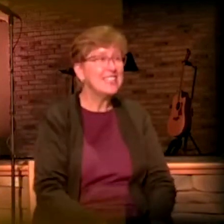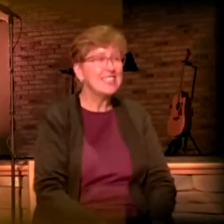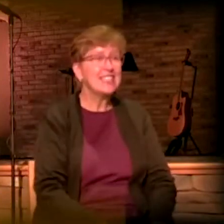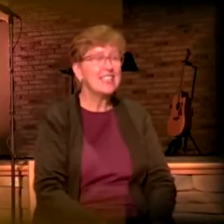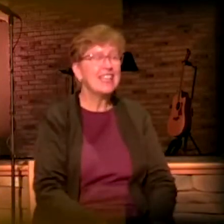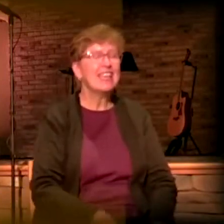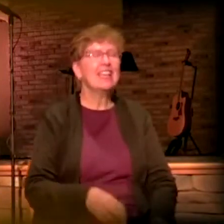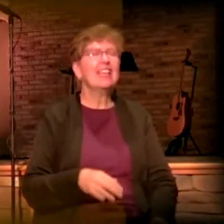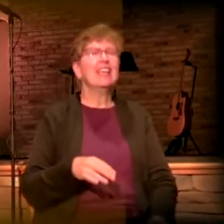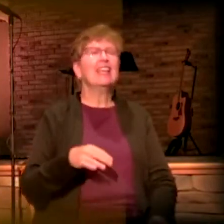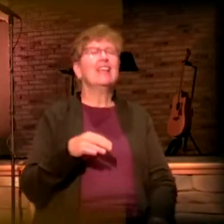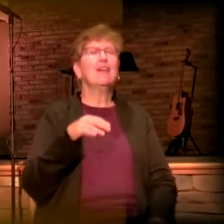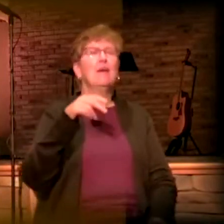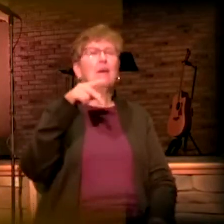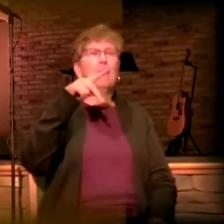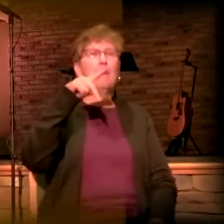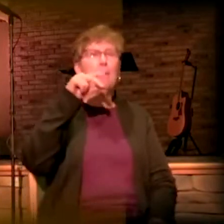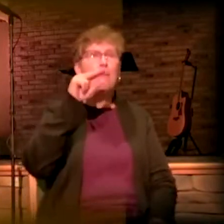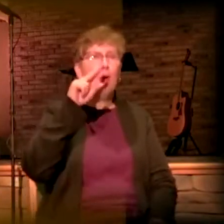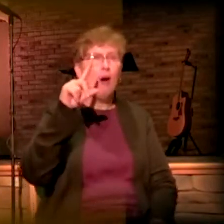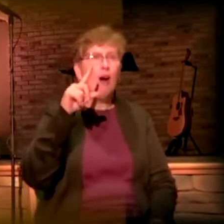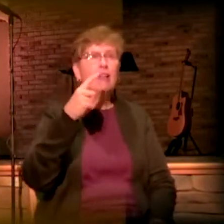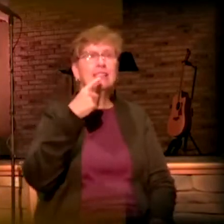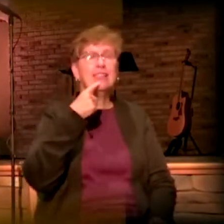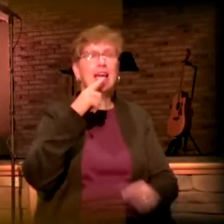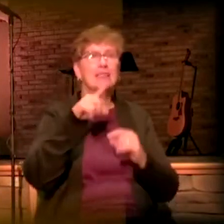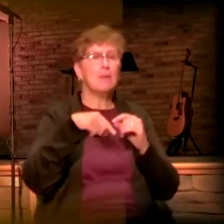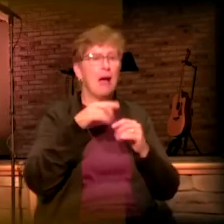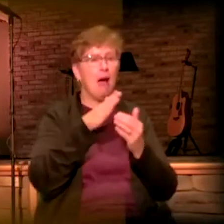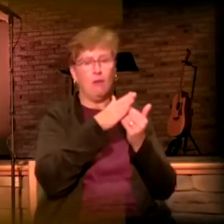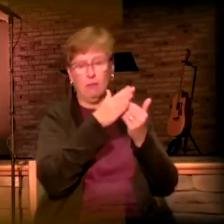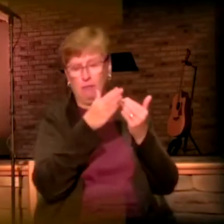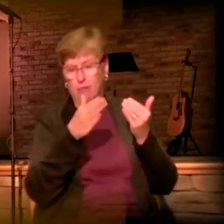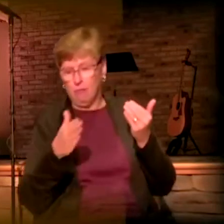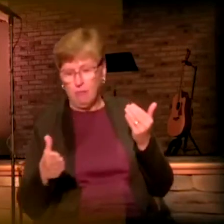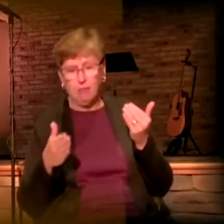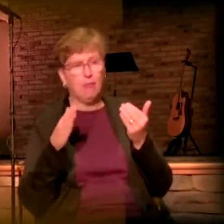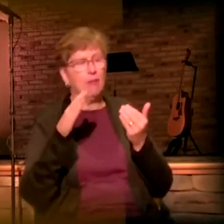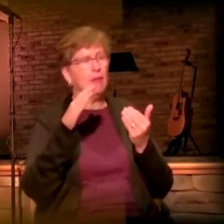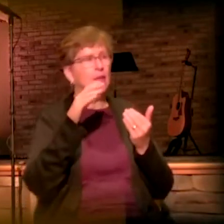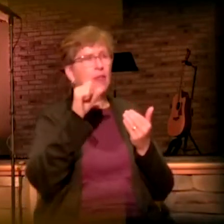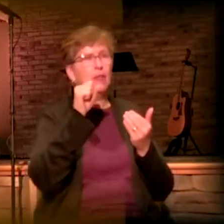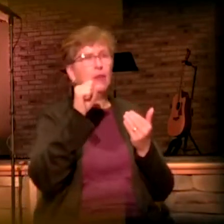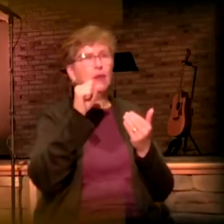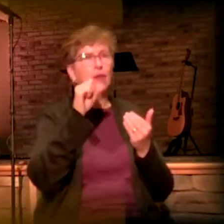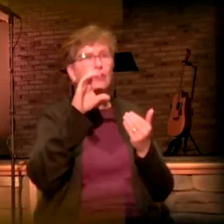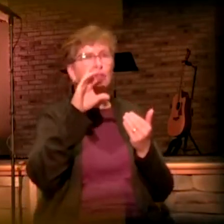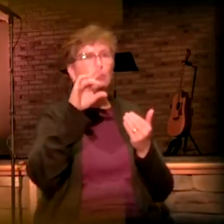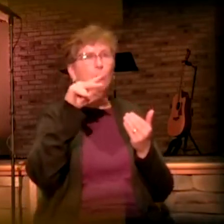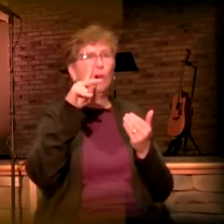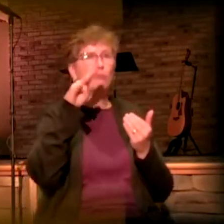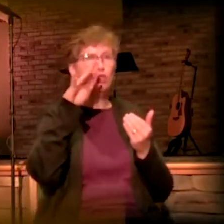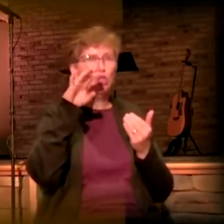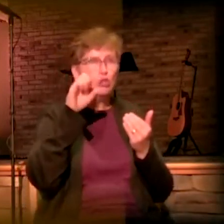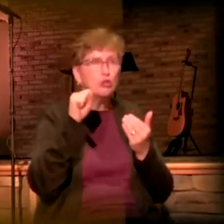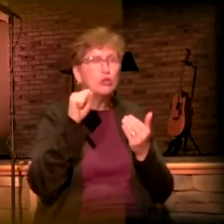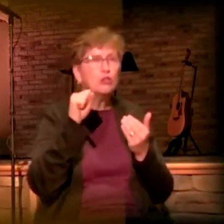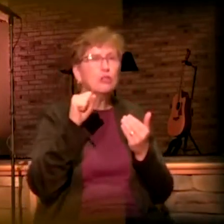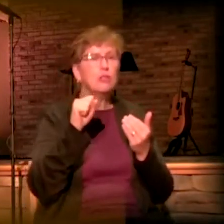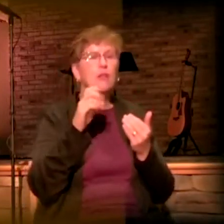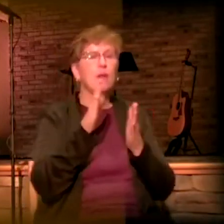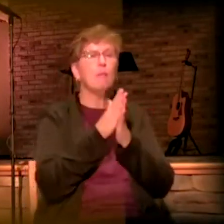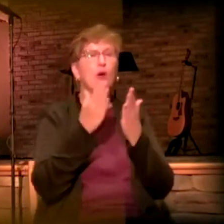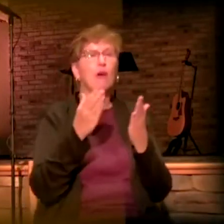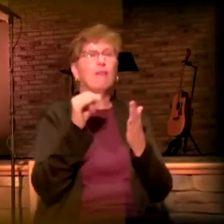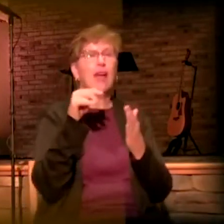about the entire scriptures, it's then true of the book of Acts as well. So here's what he says